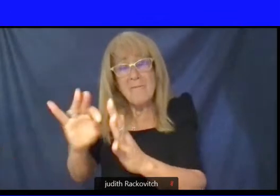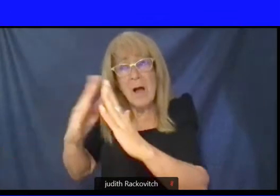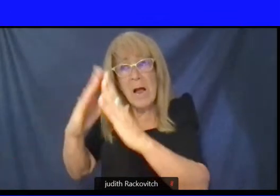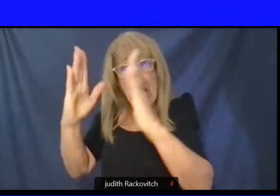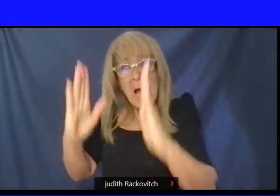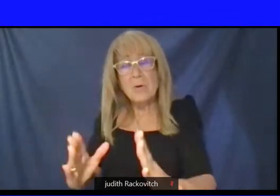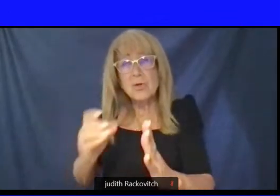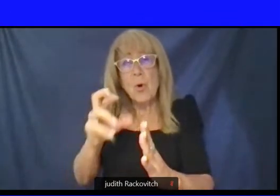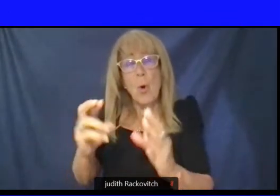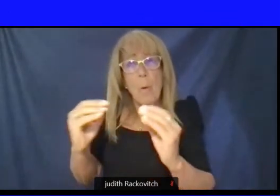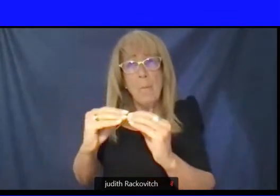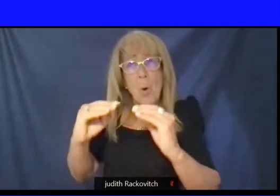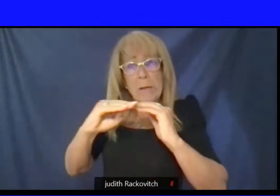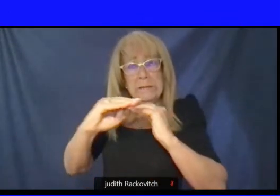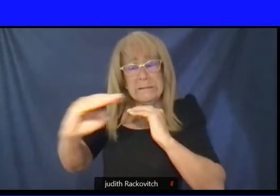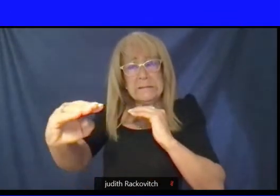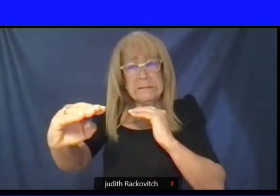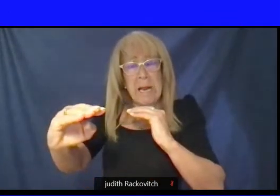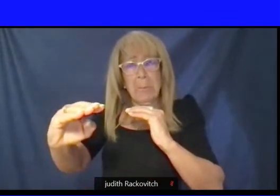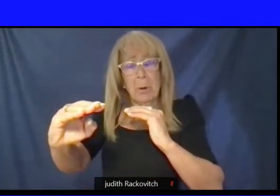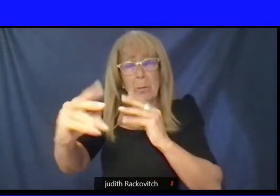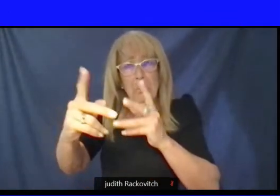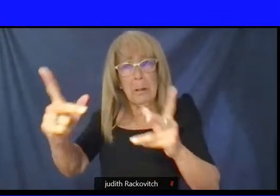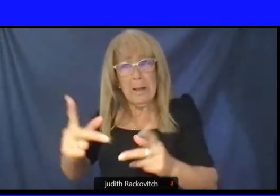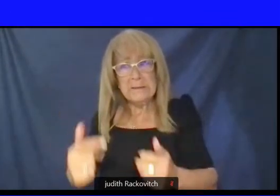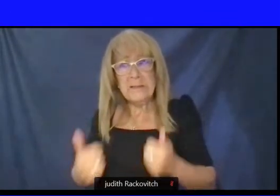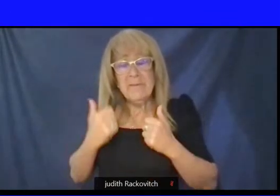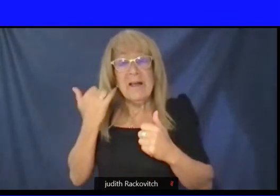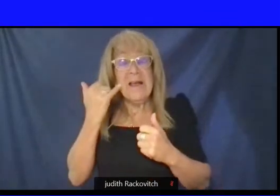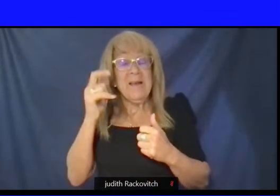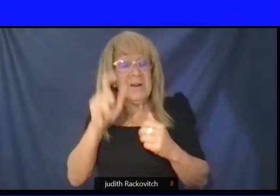eligible for this POP program that would be